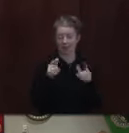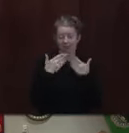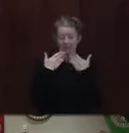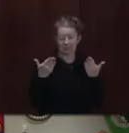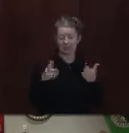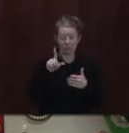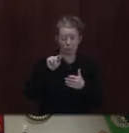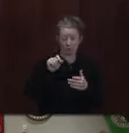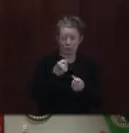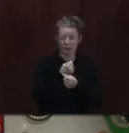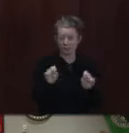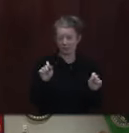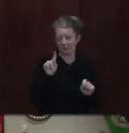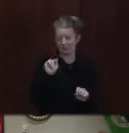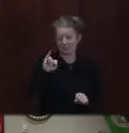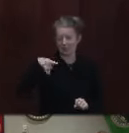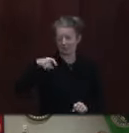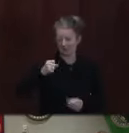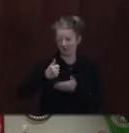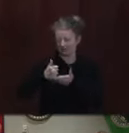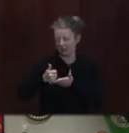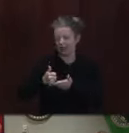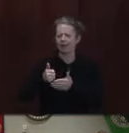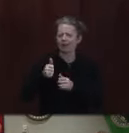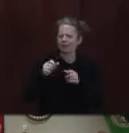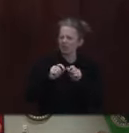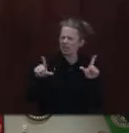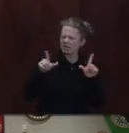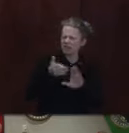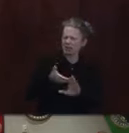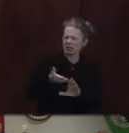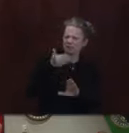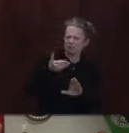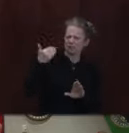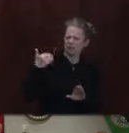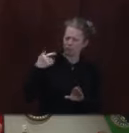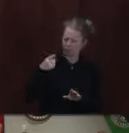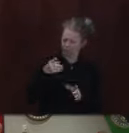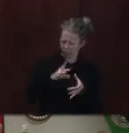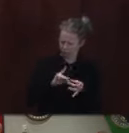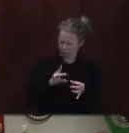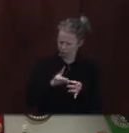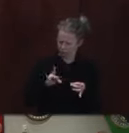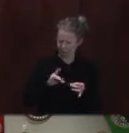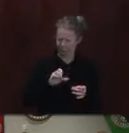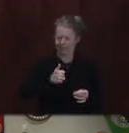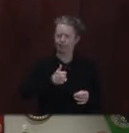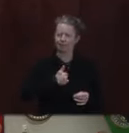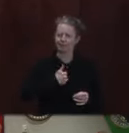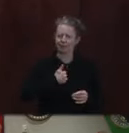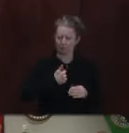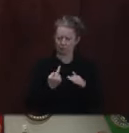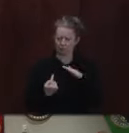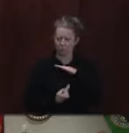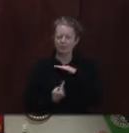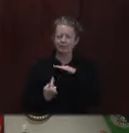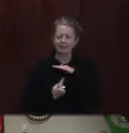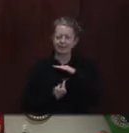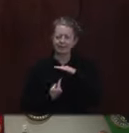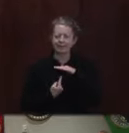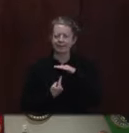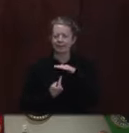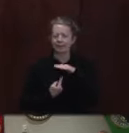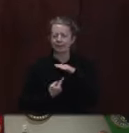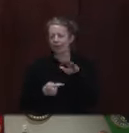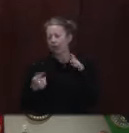you look at the slide before where you were talking about, self-quarantining after you have